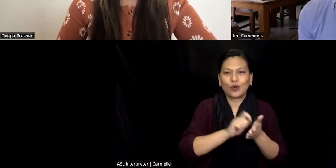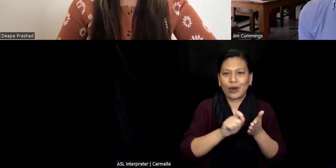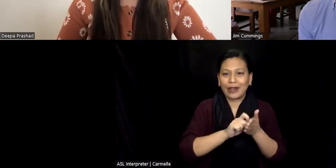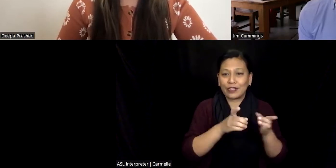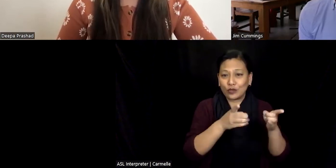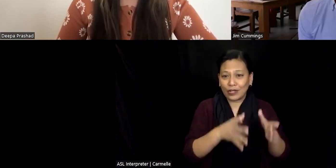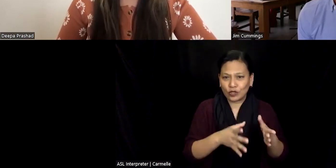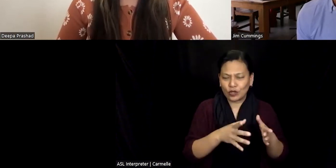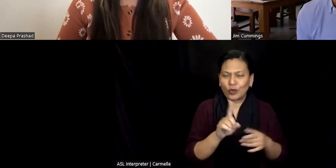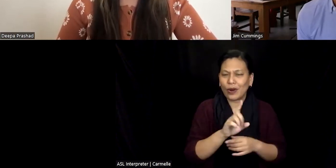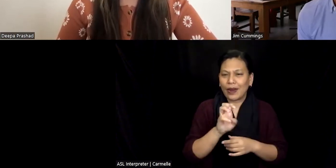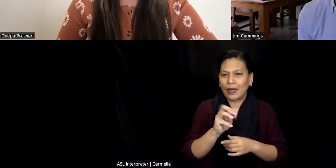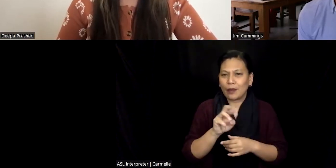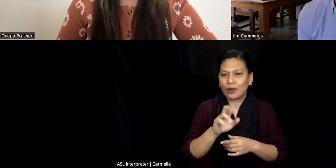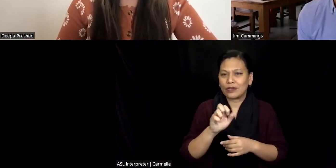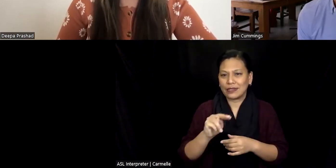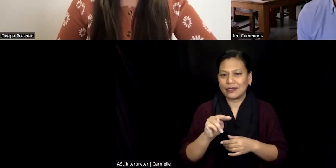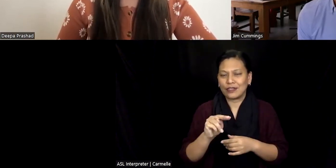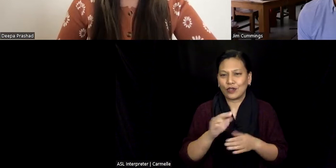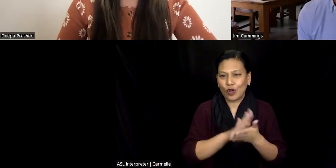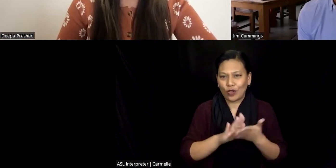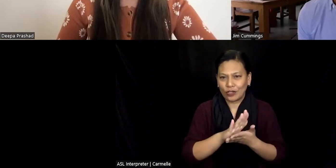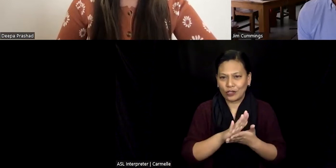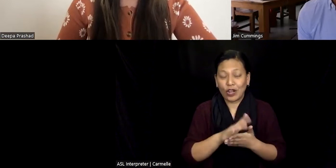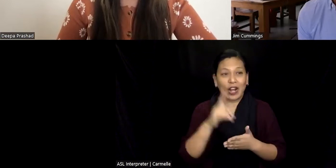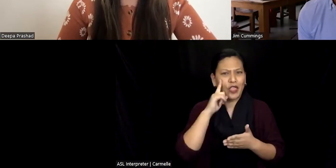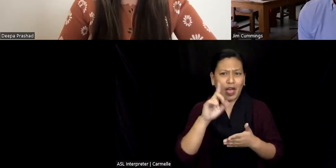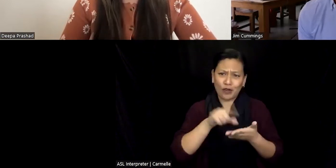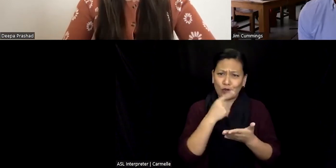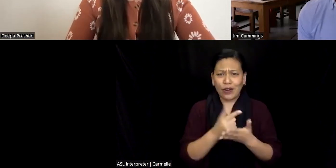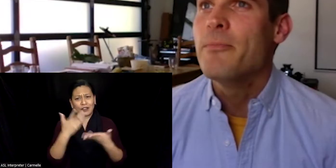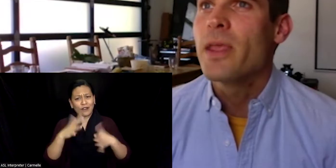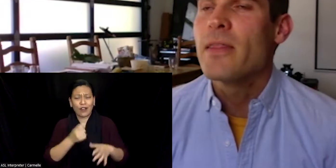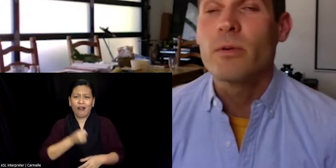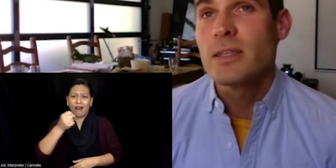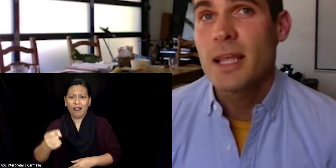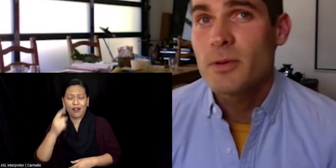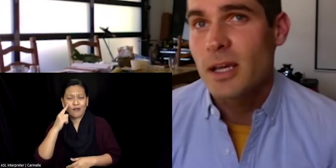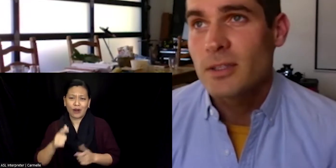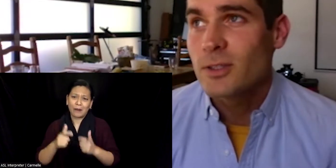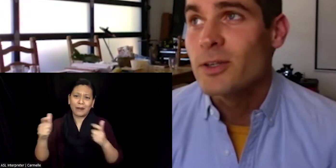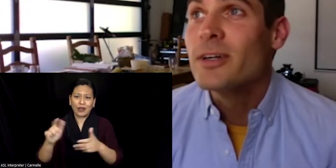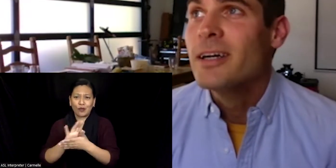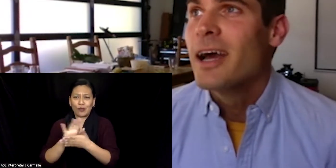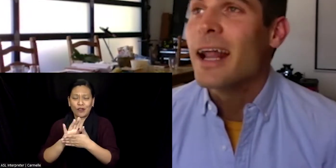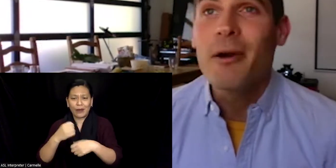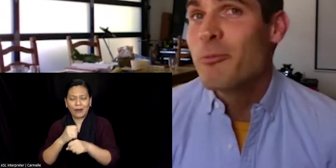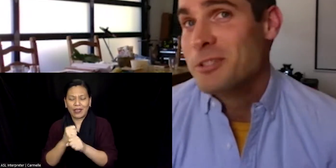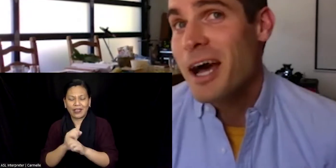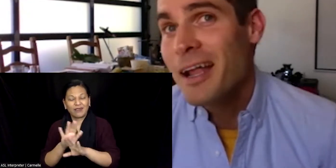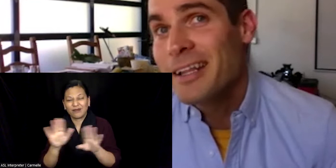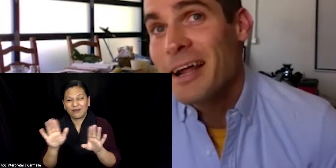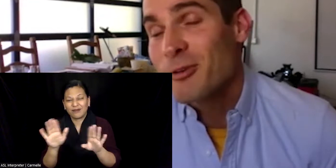thought that when I graduated, somebody was going to hire a 21-year-old to direct a big TV show or something. And then realized that was not true.